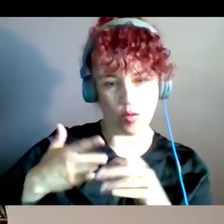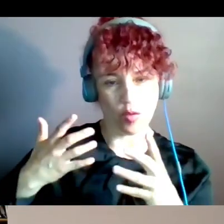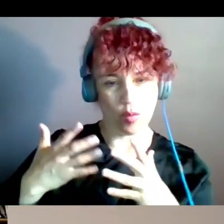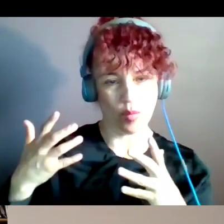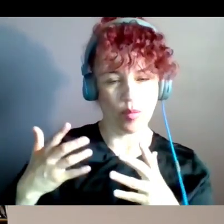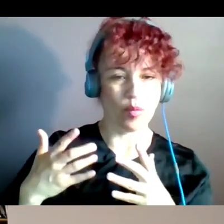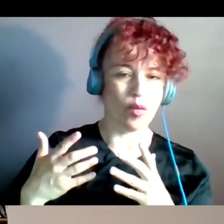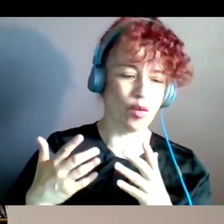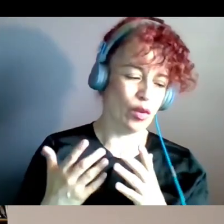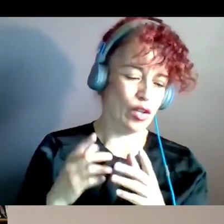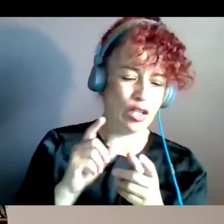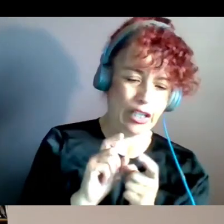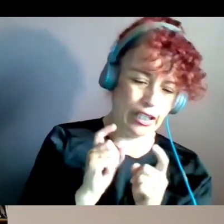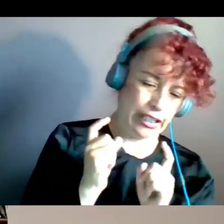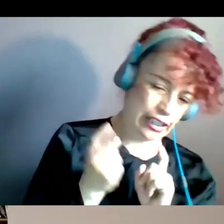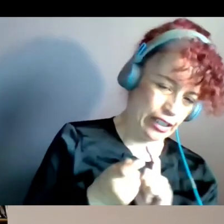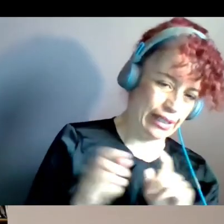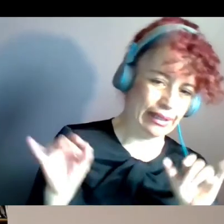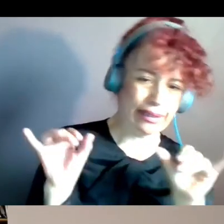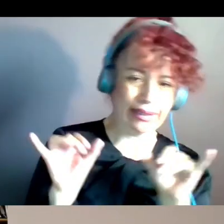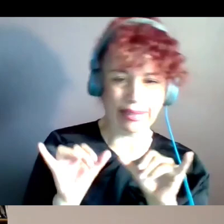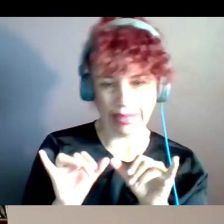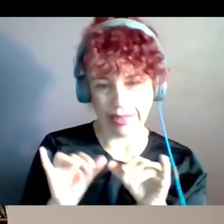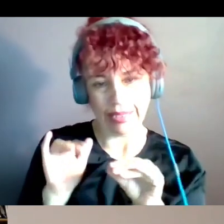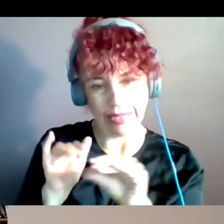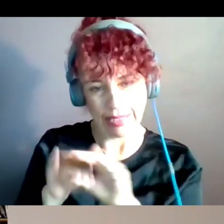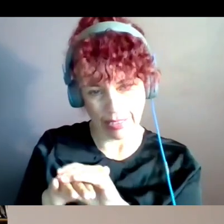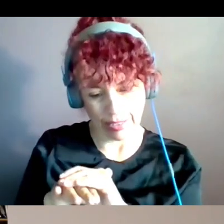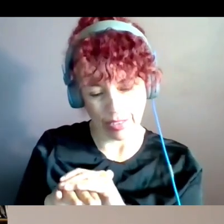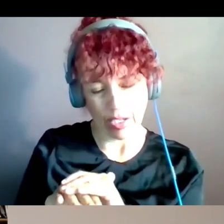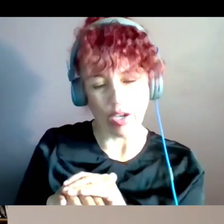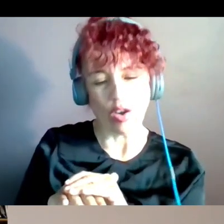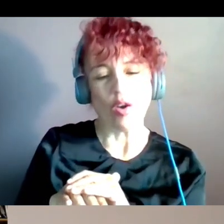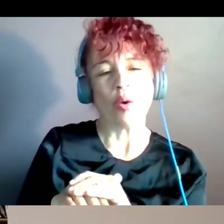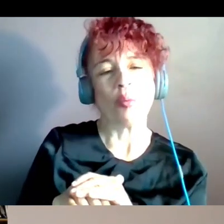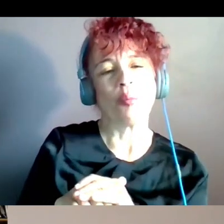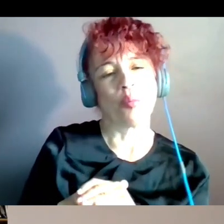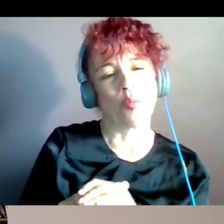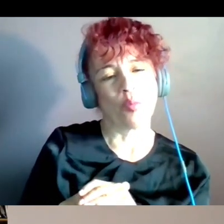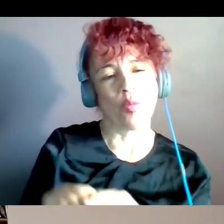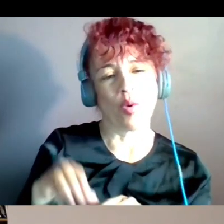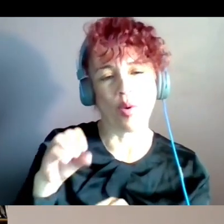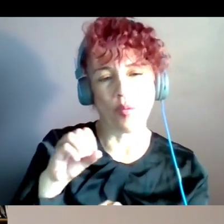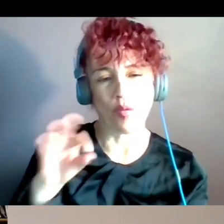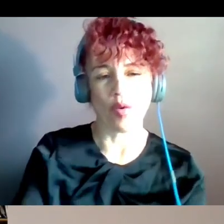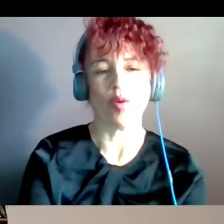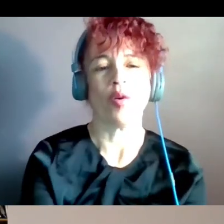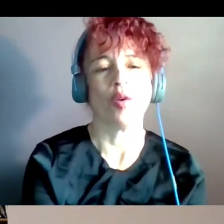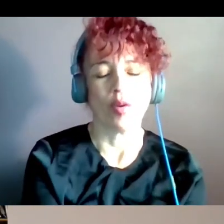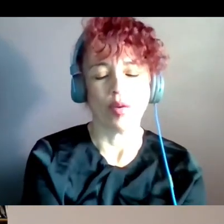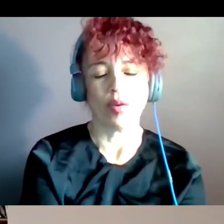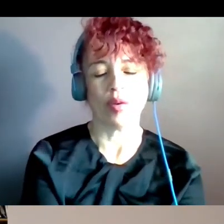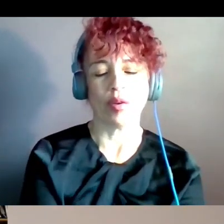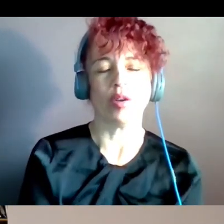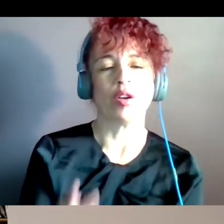log, chainsaw, axes, or something called a fro, and split some bits off.